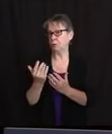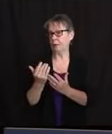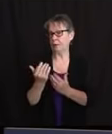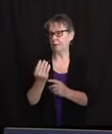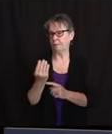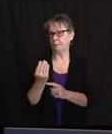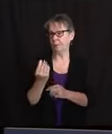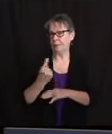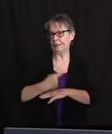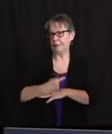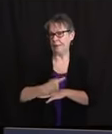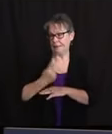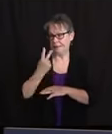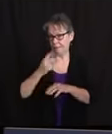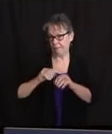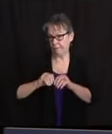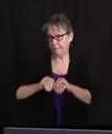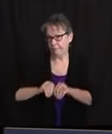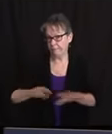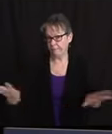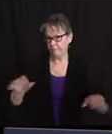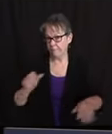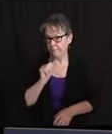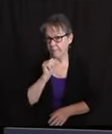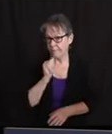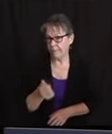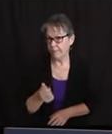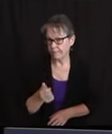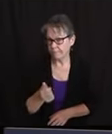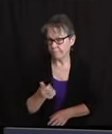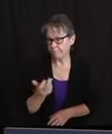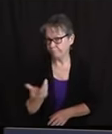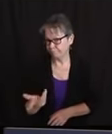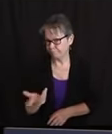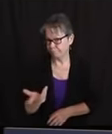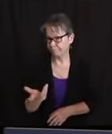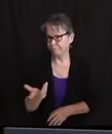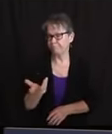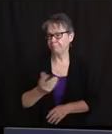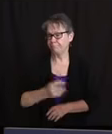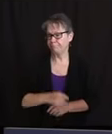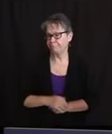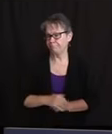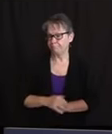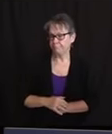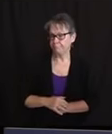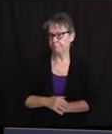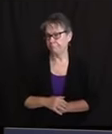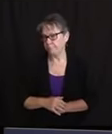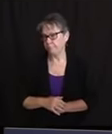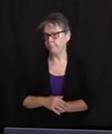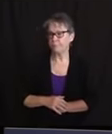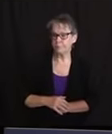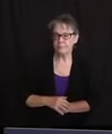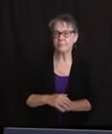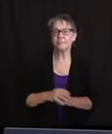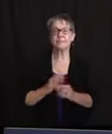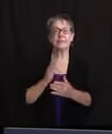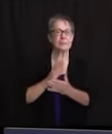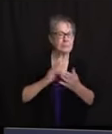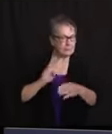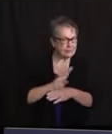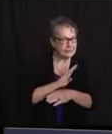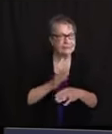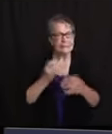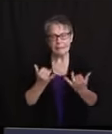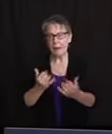gradual reopening efforts, and so, you know, we would monitor that along the way, and we would probably see a lot of, you know, we could